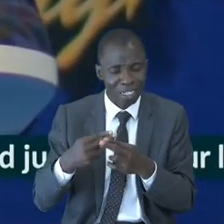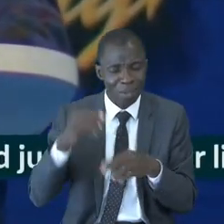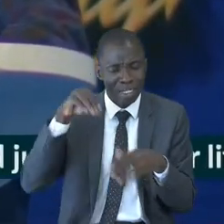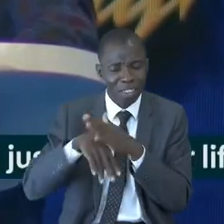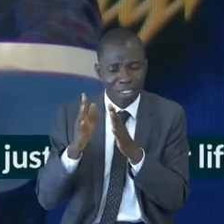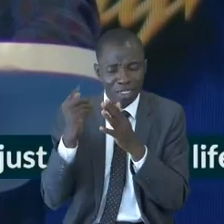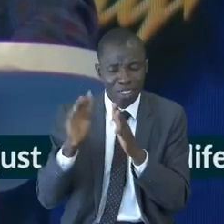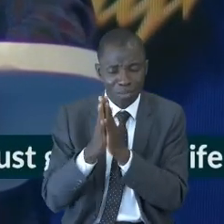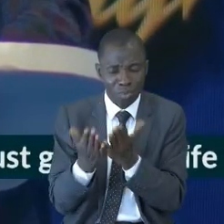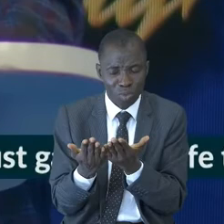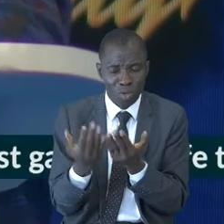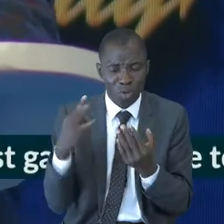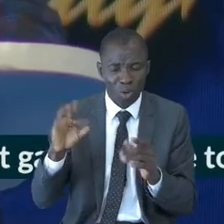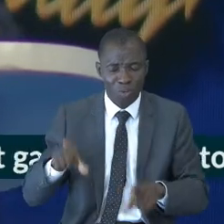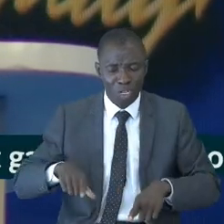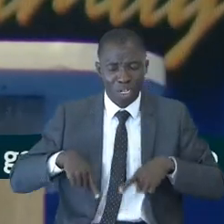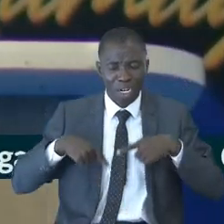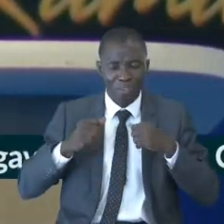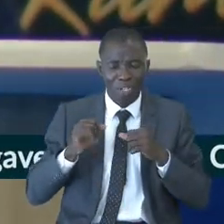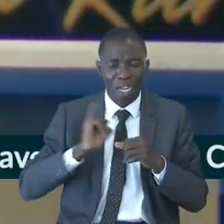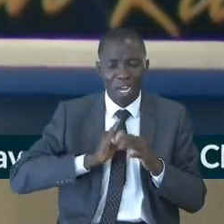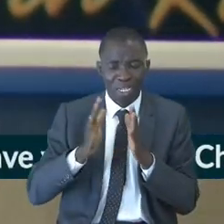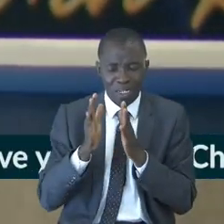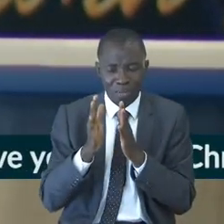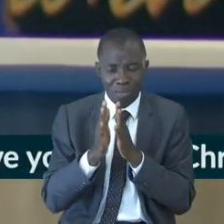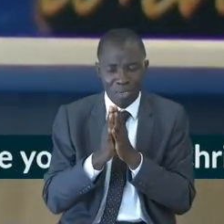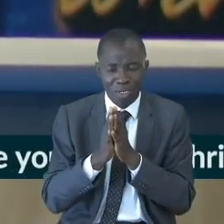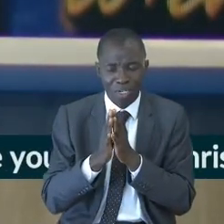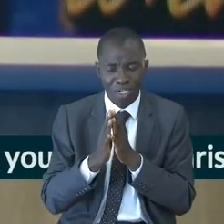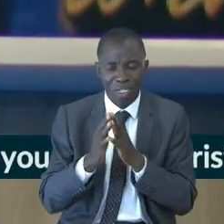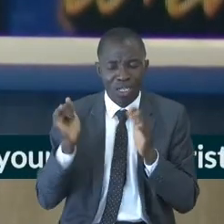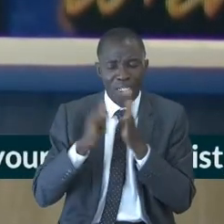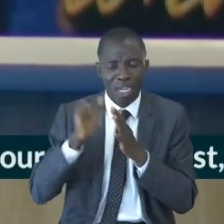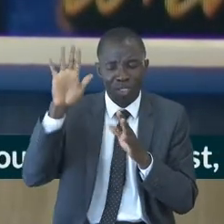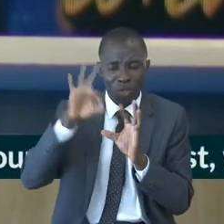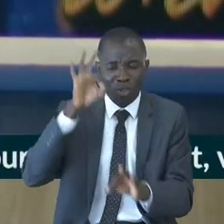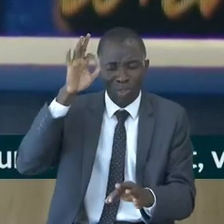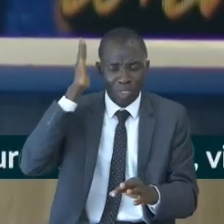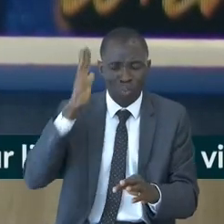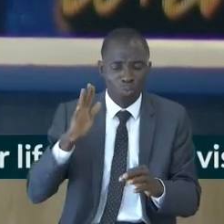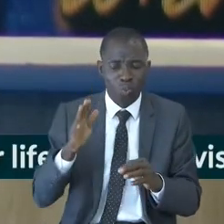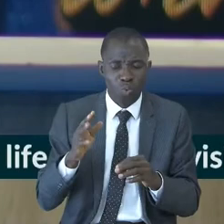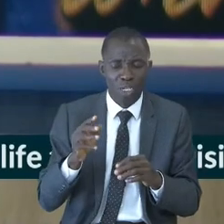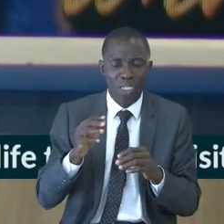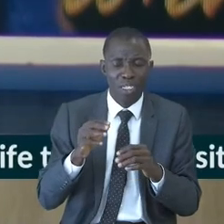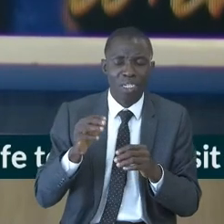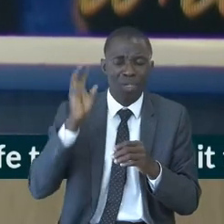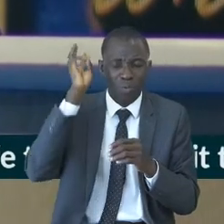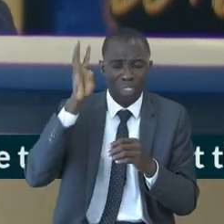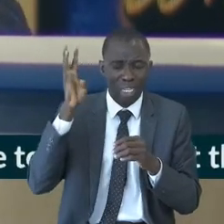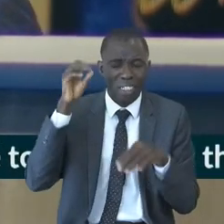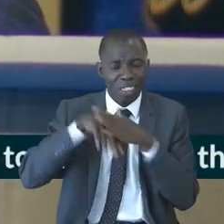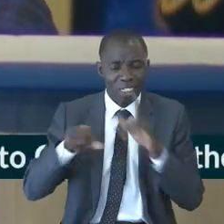the book of life. I will pray that your spirit will bear witness in their hearts right now. They have